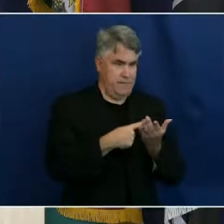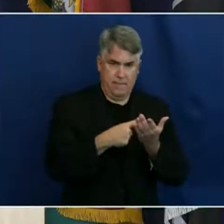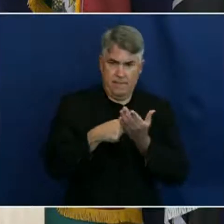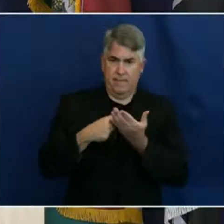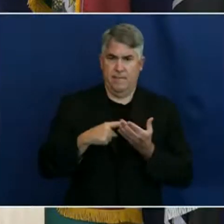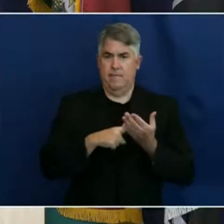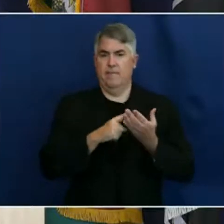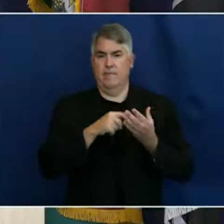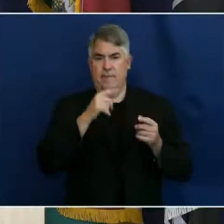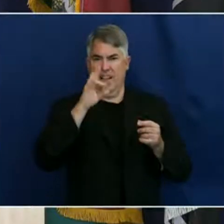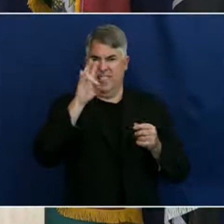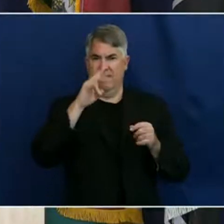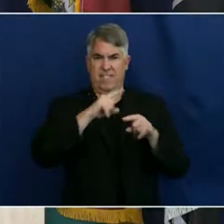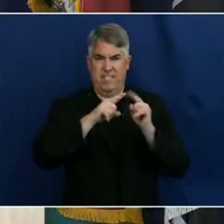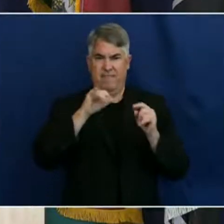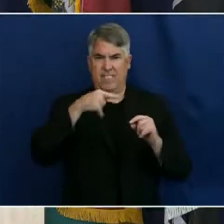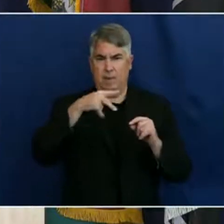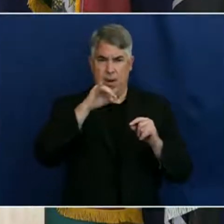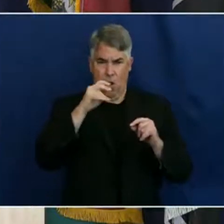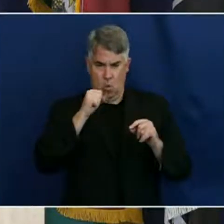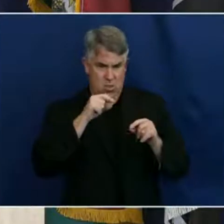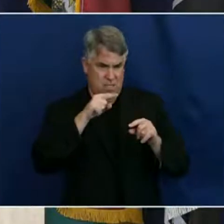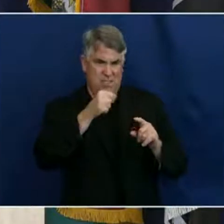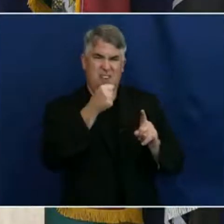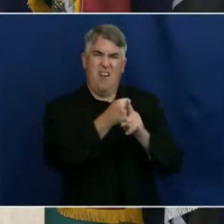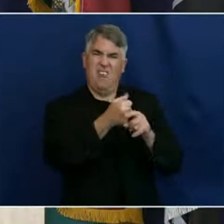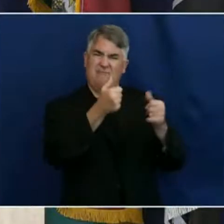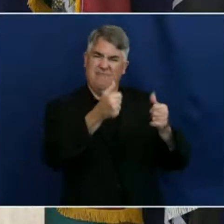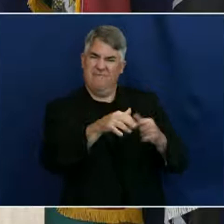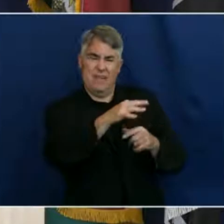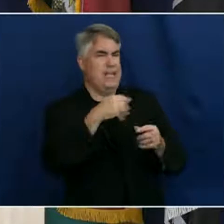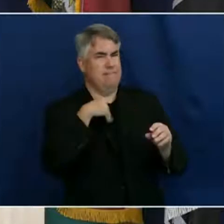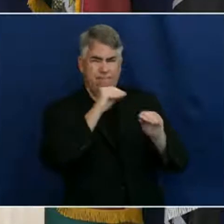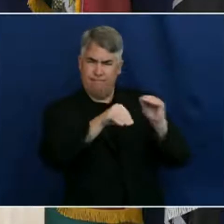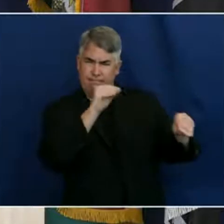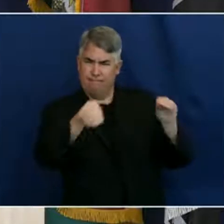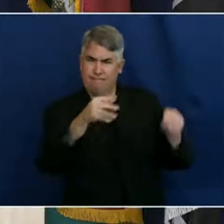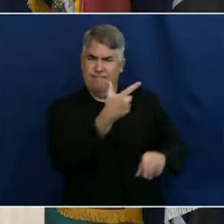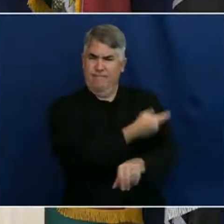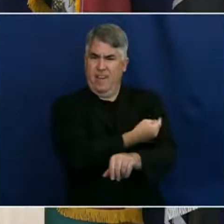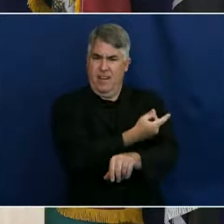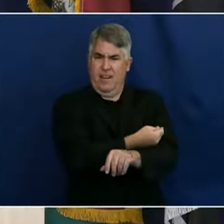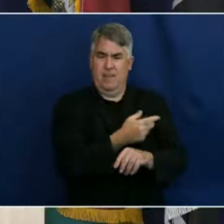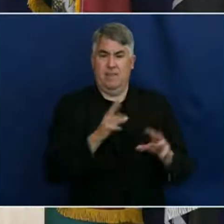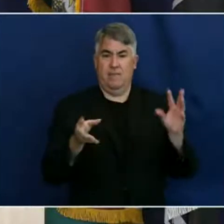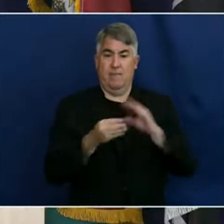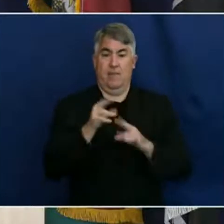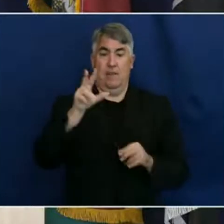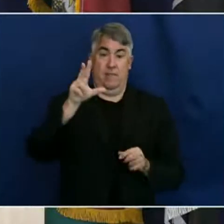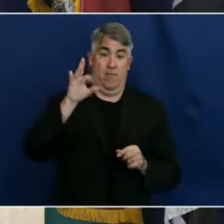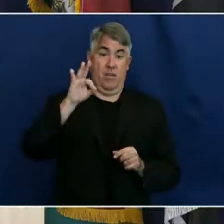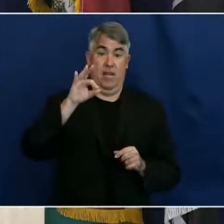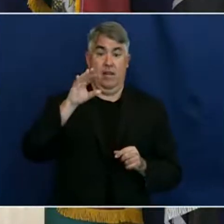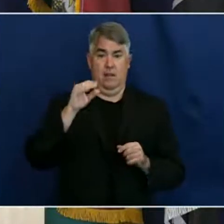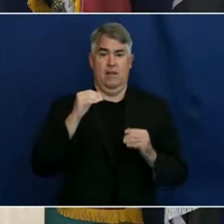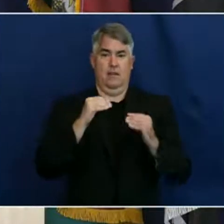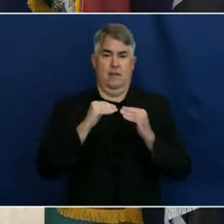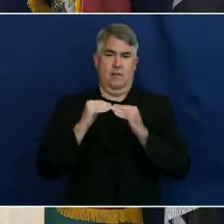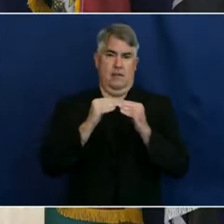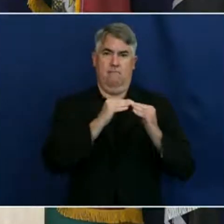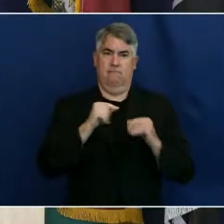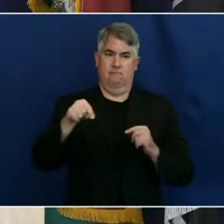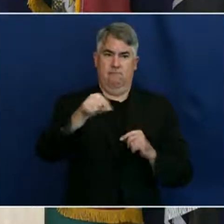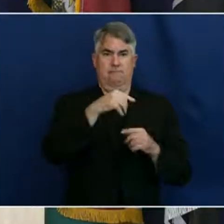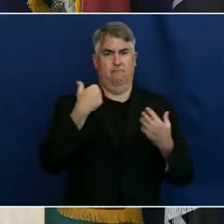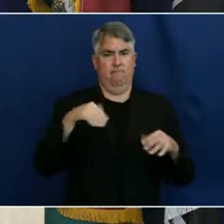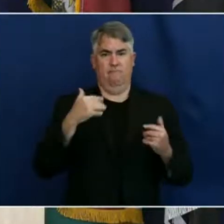that have been the hardest hit by COVID-19, making it a total of 39 health equity zip codes in San Diego County. I'm